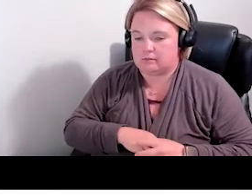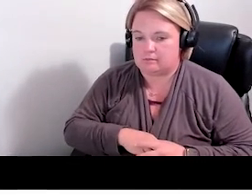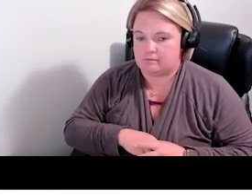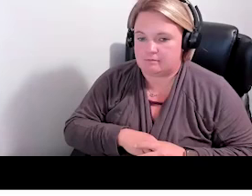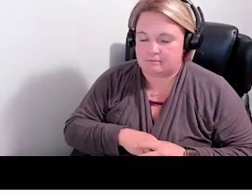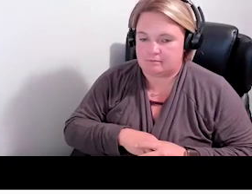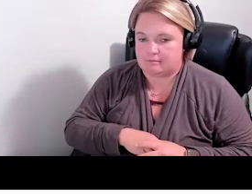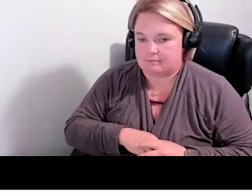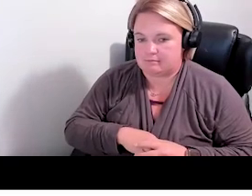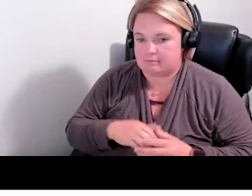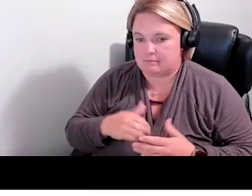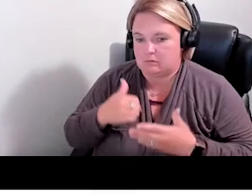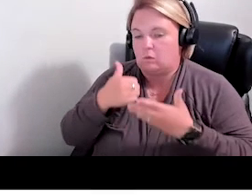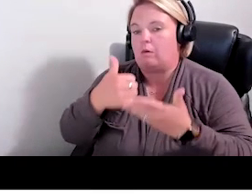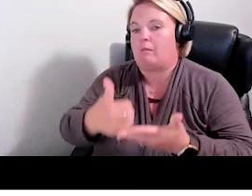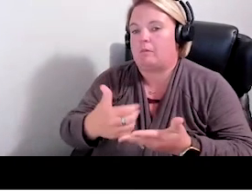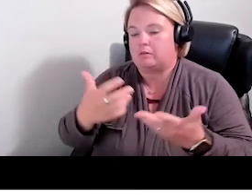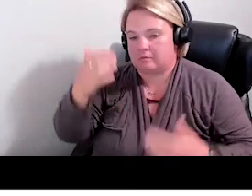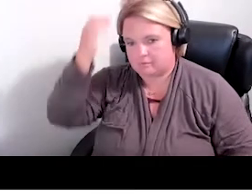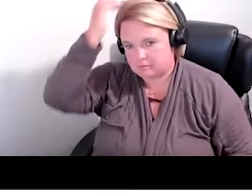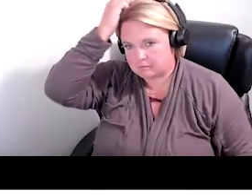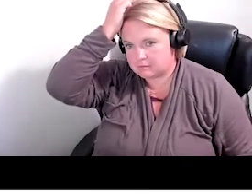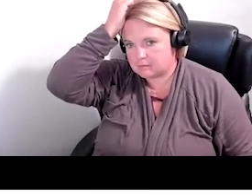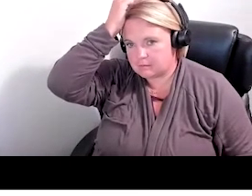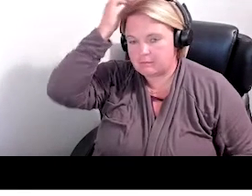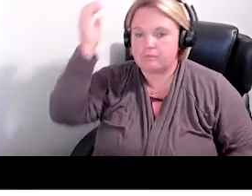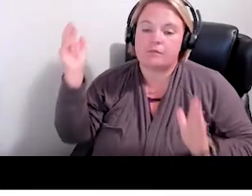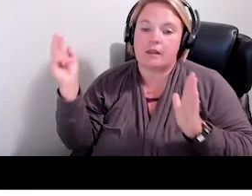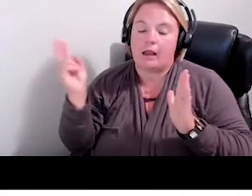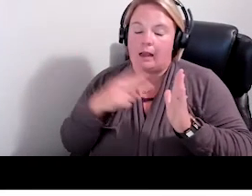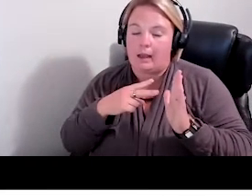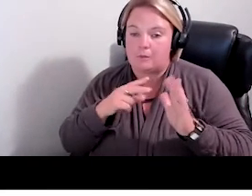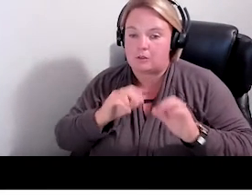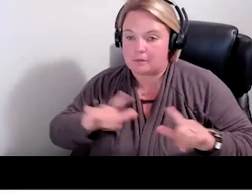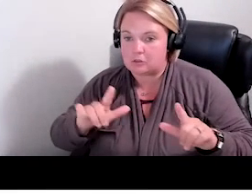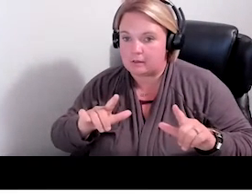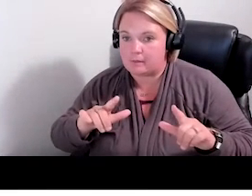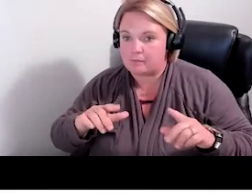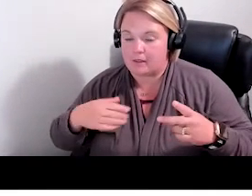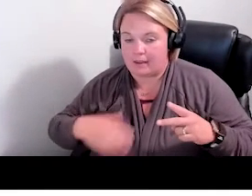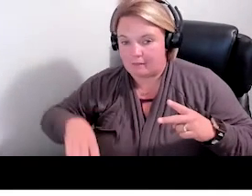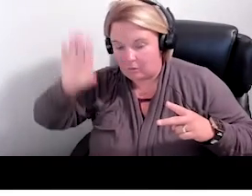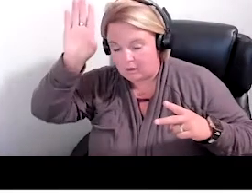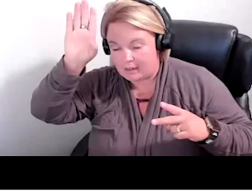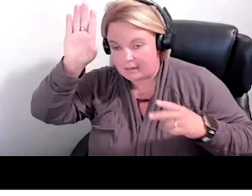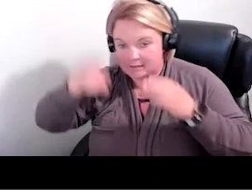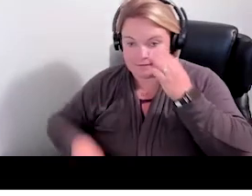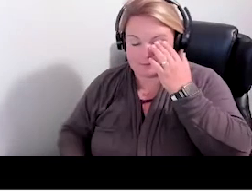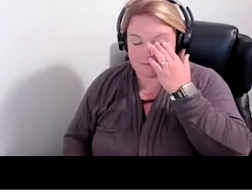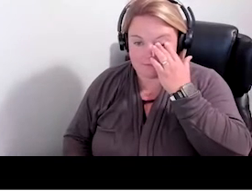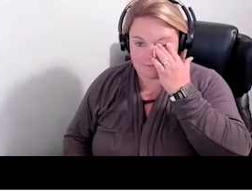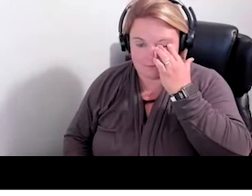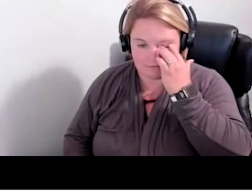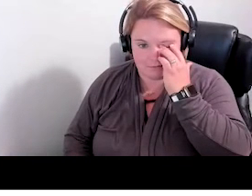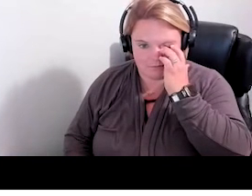help you guys out with? And I'm looking at a blank screen. I don't see any faces. I got a hand in live. Yeah, that helps. Yes.